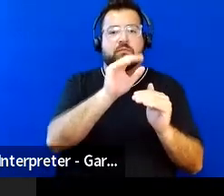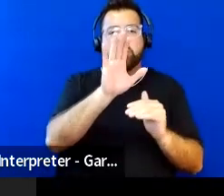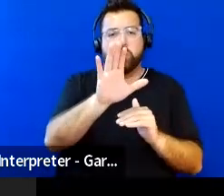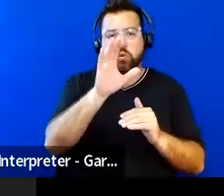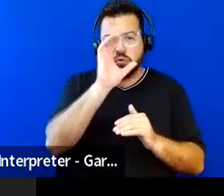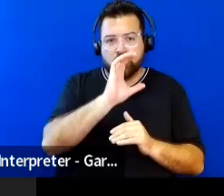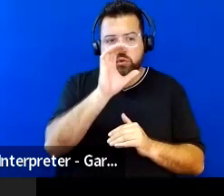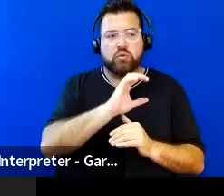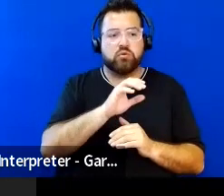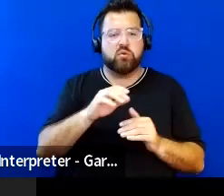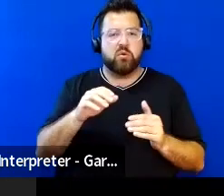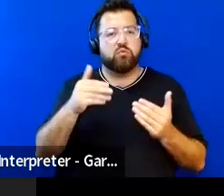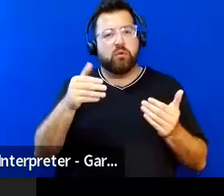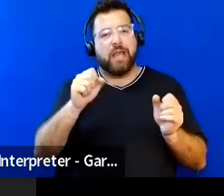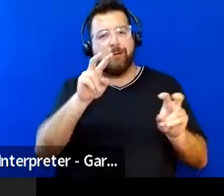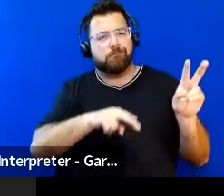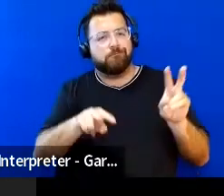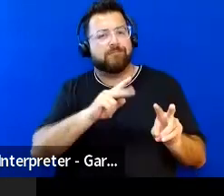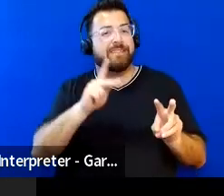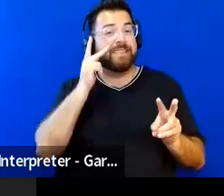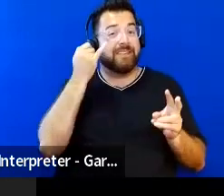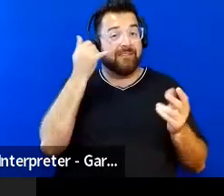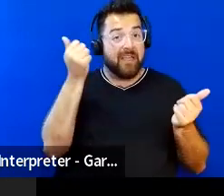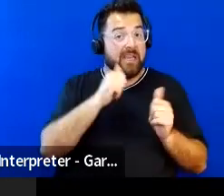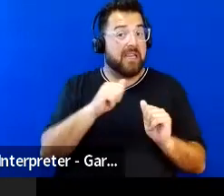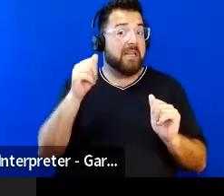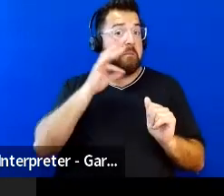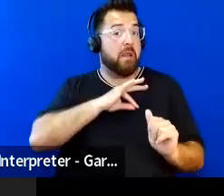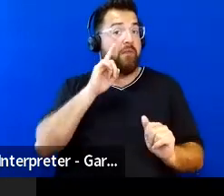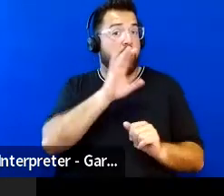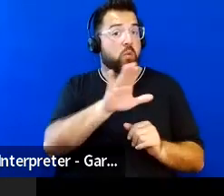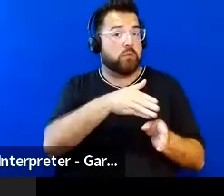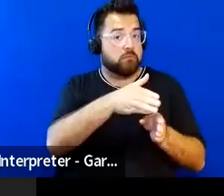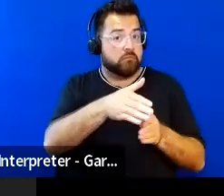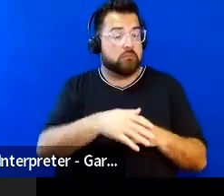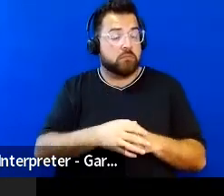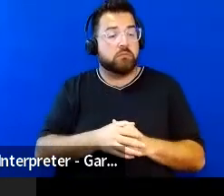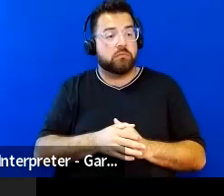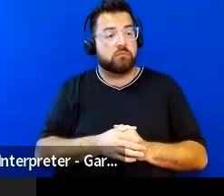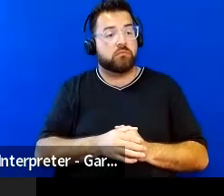and you can check that out, see if there's anything for your discipline.